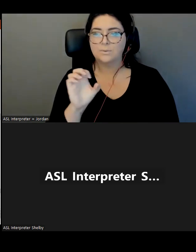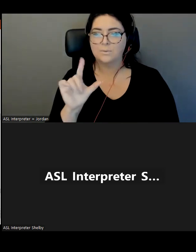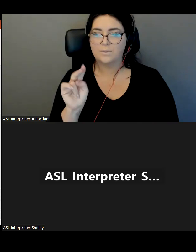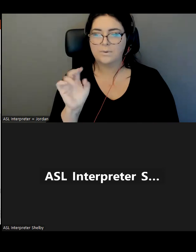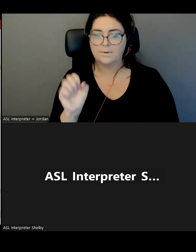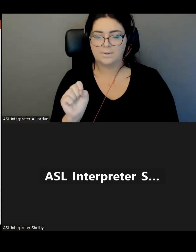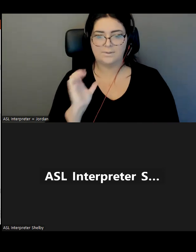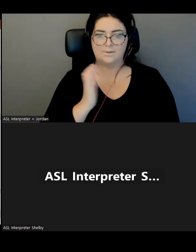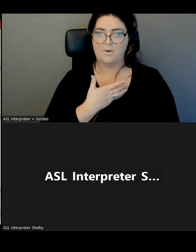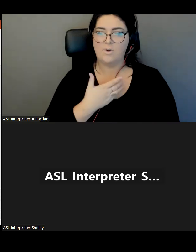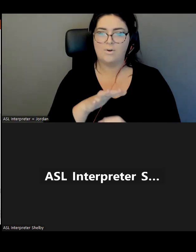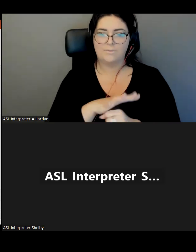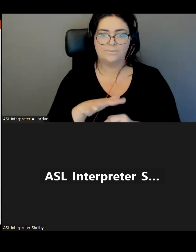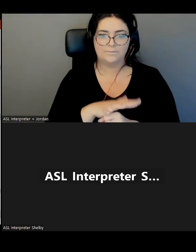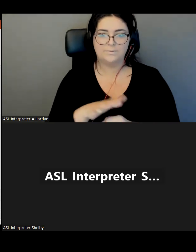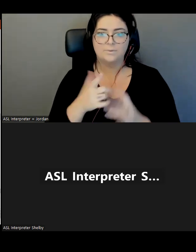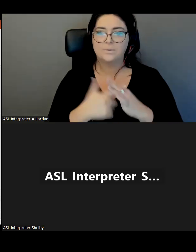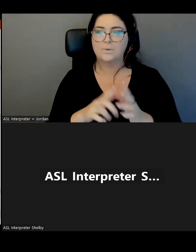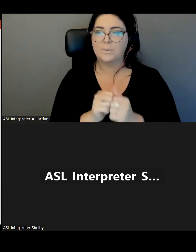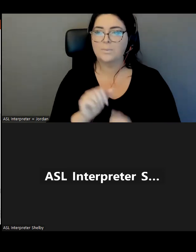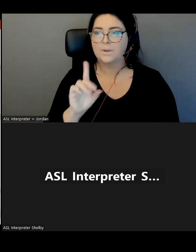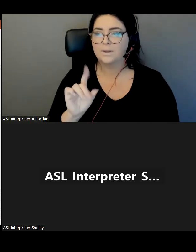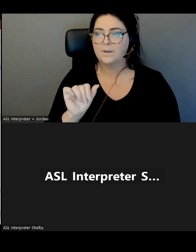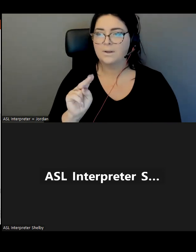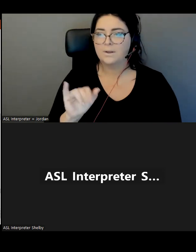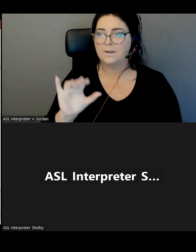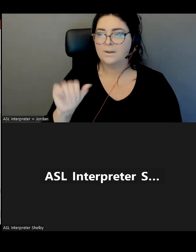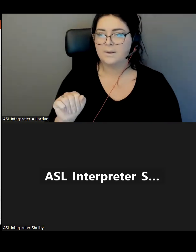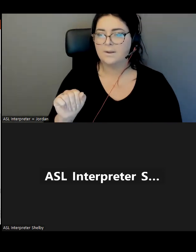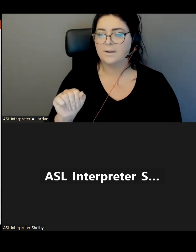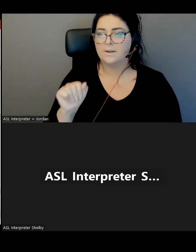various regions. And I'm going to start with Danica in Labrador.